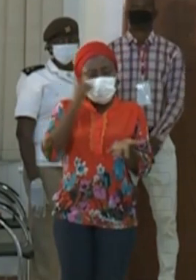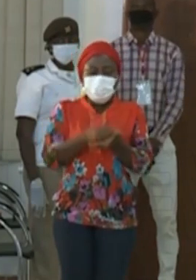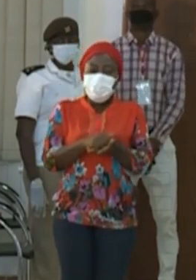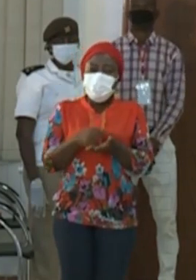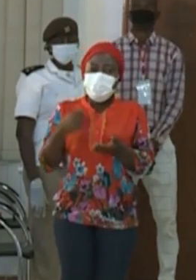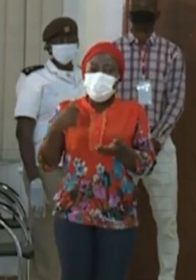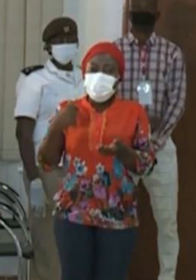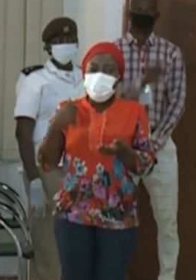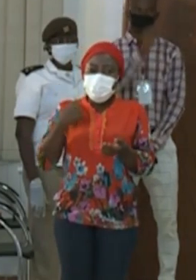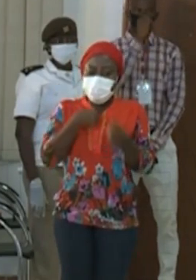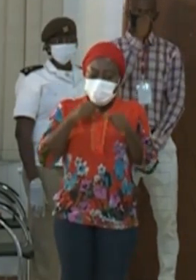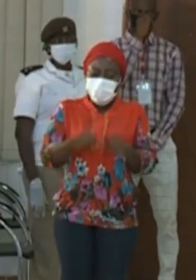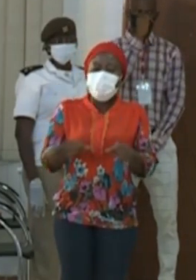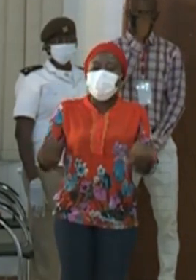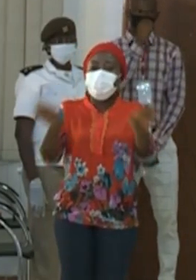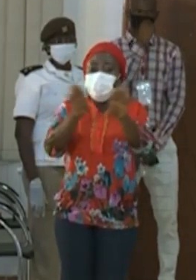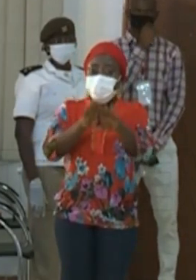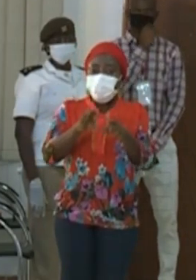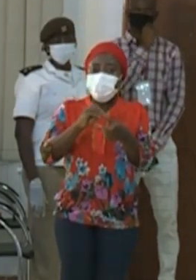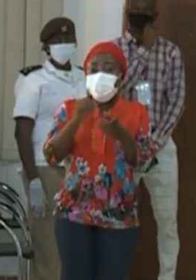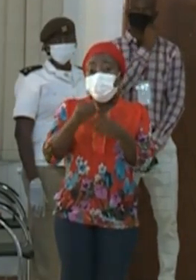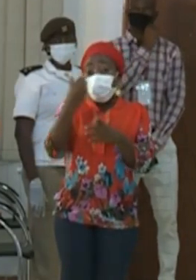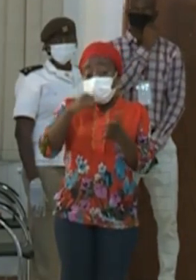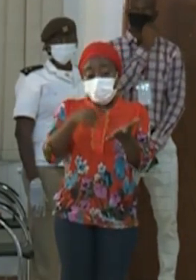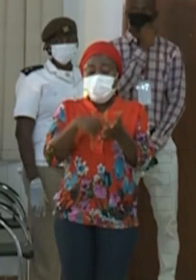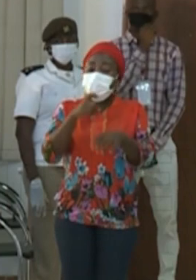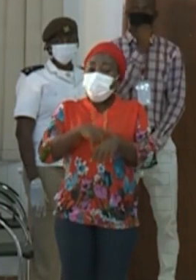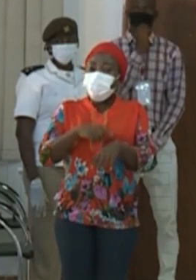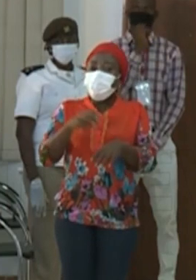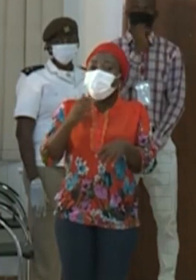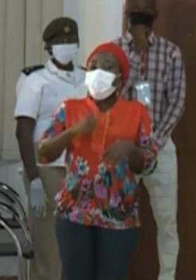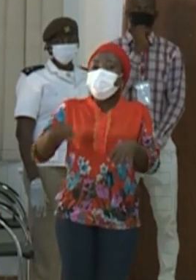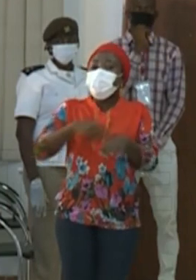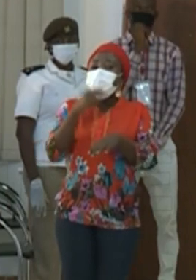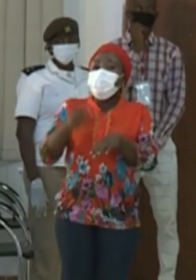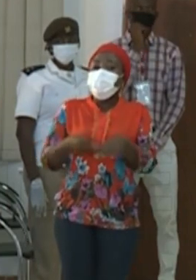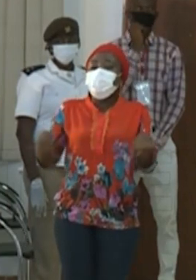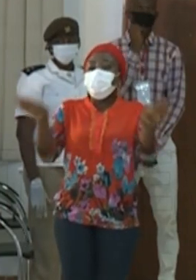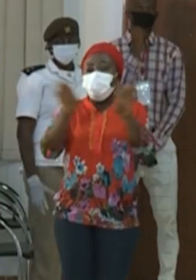a further lockdown, or this time a national lockdown?